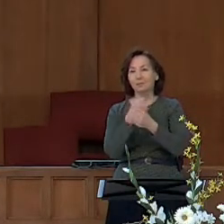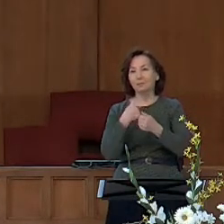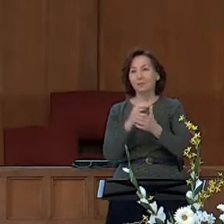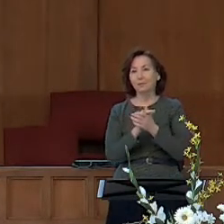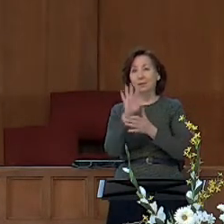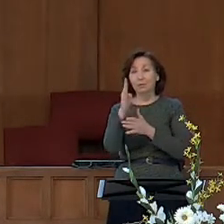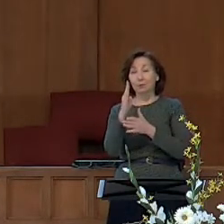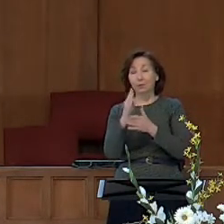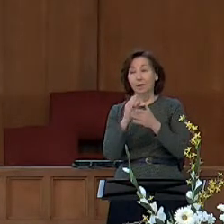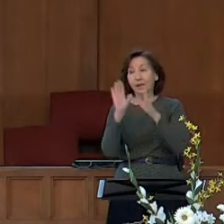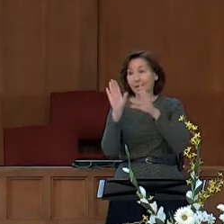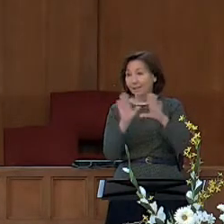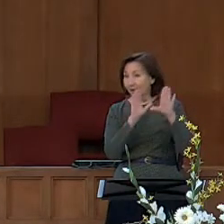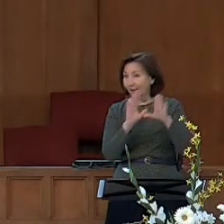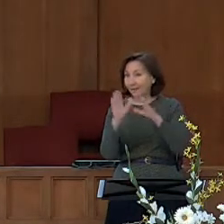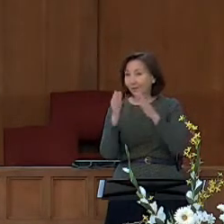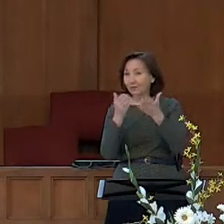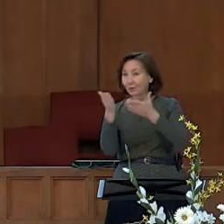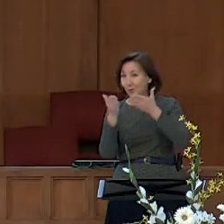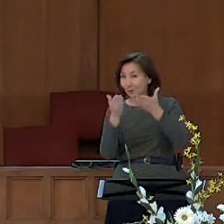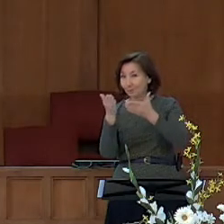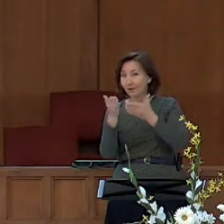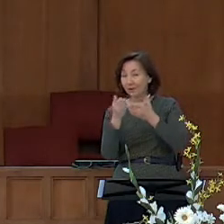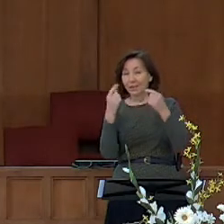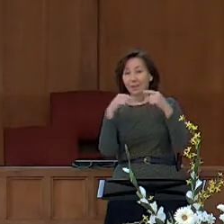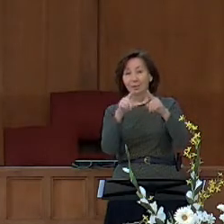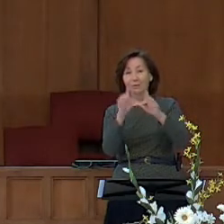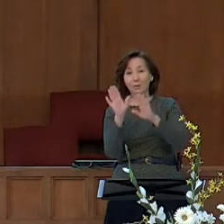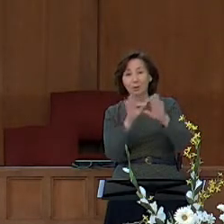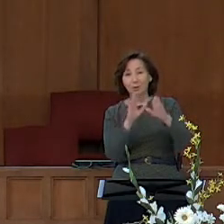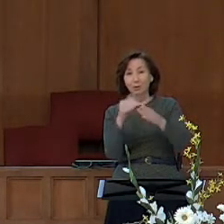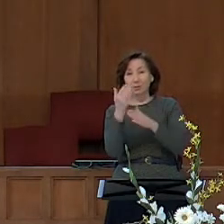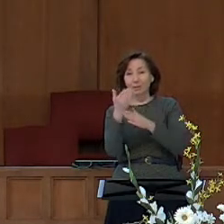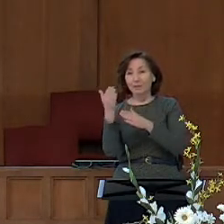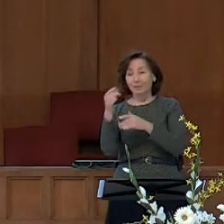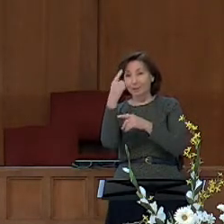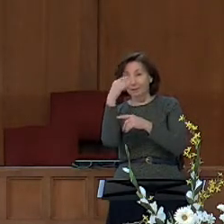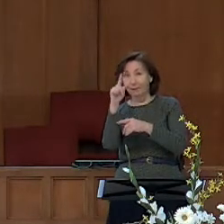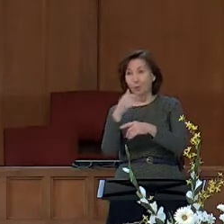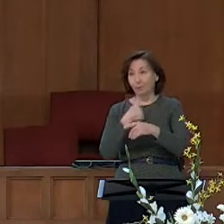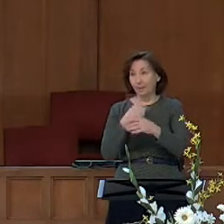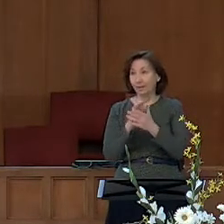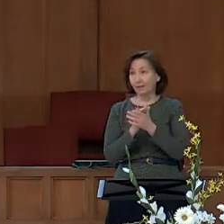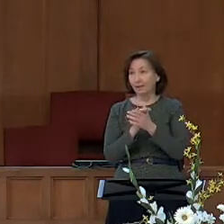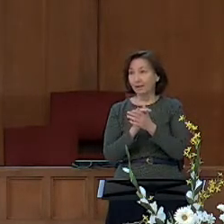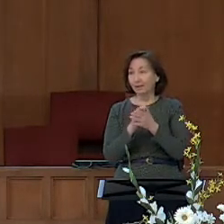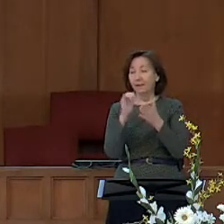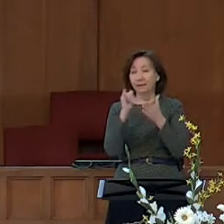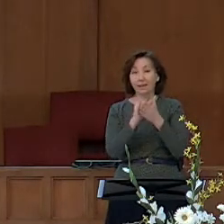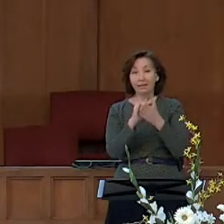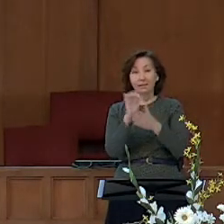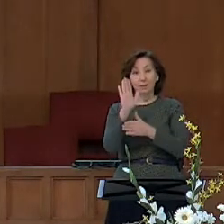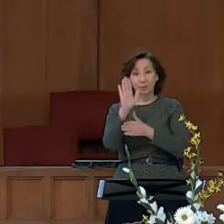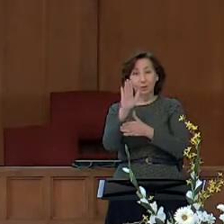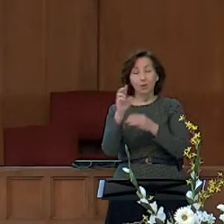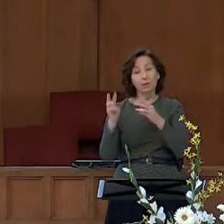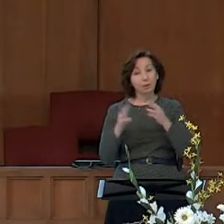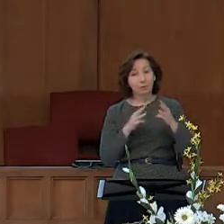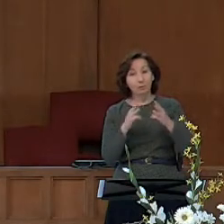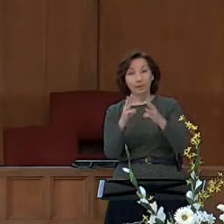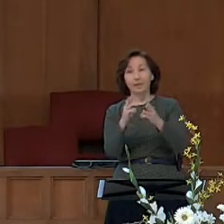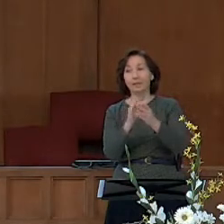Four, acts of service. As long as you're doing something for me, that is your way